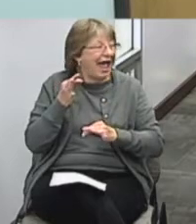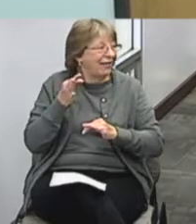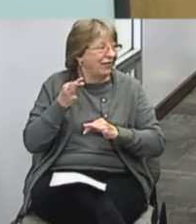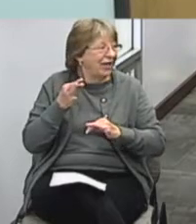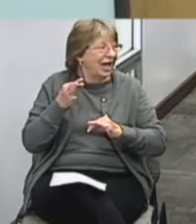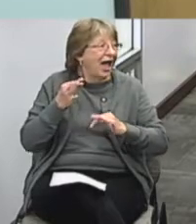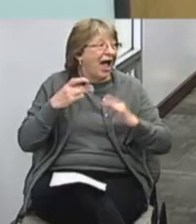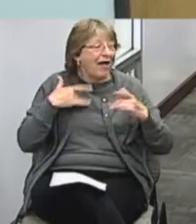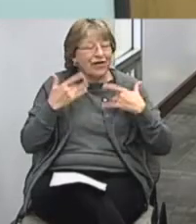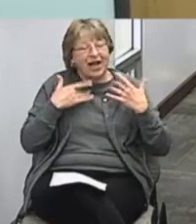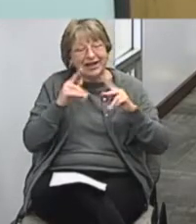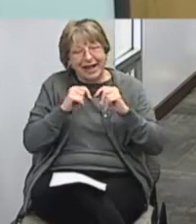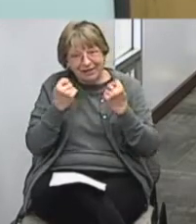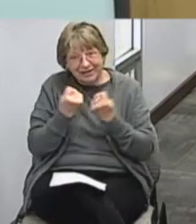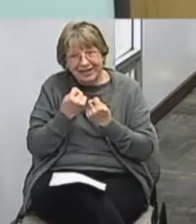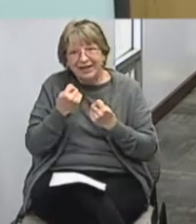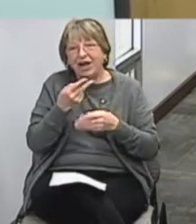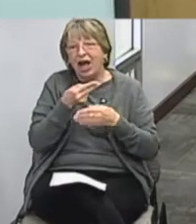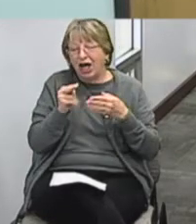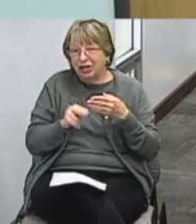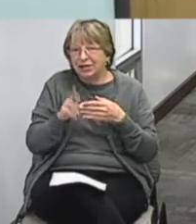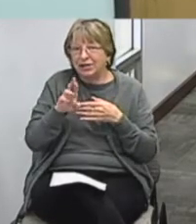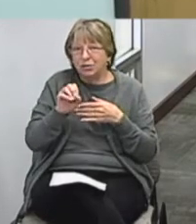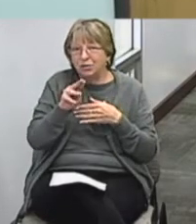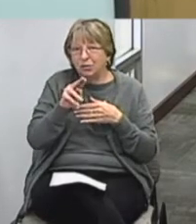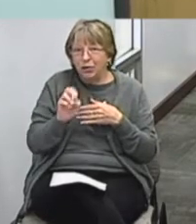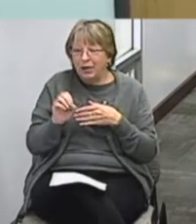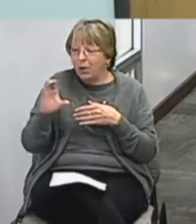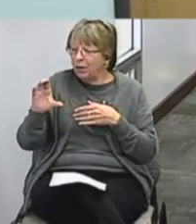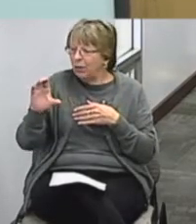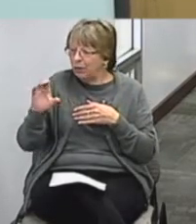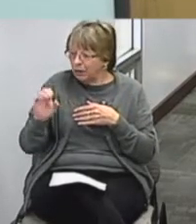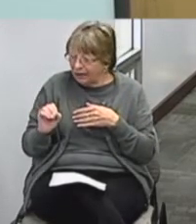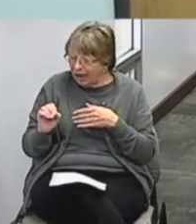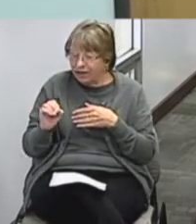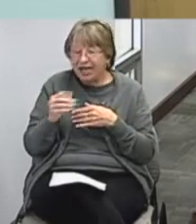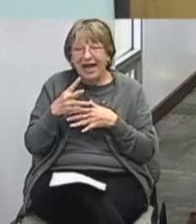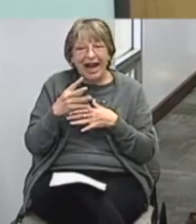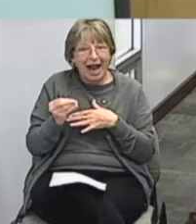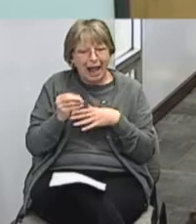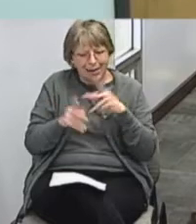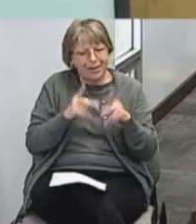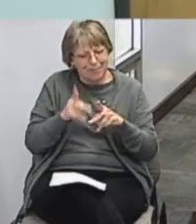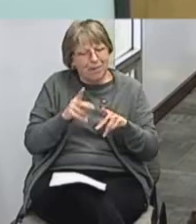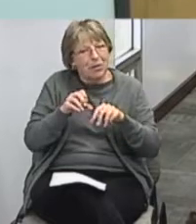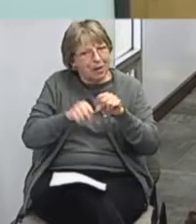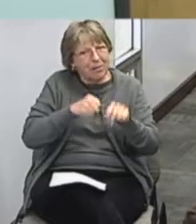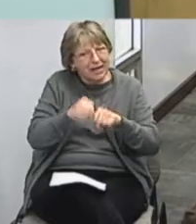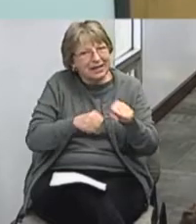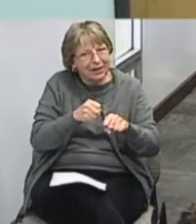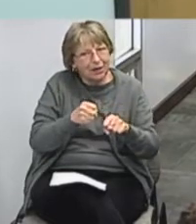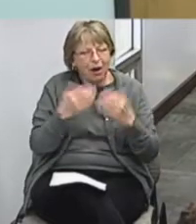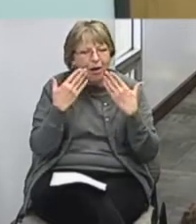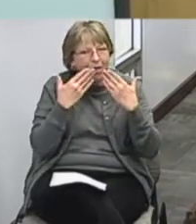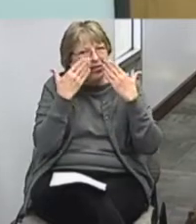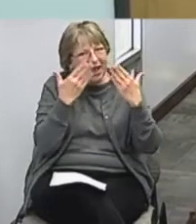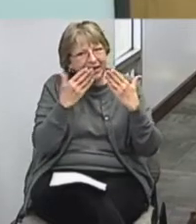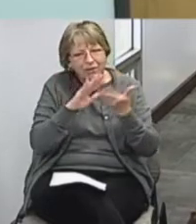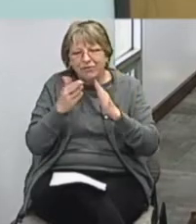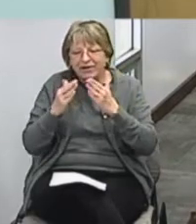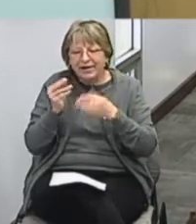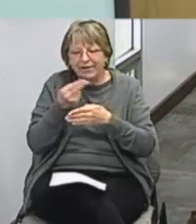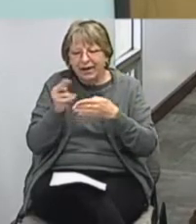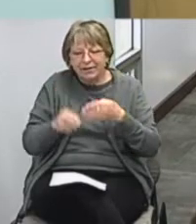County and the Hutchinson cycling community at large. I want to say thank you to the City of Hutchinson for supporting